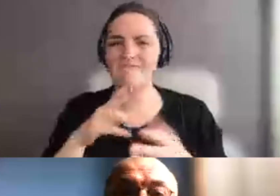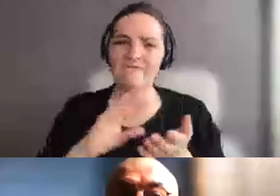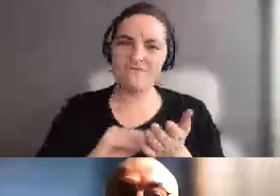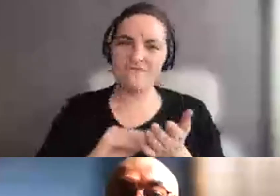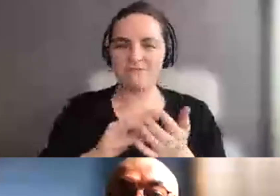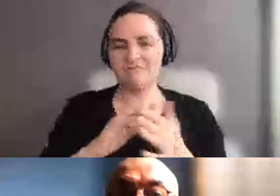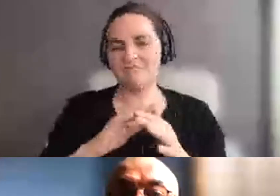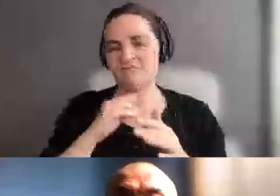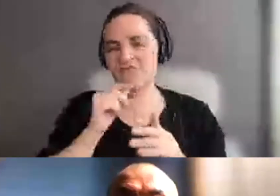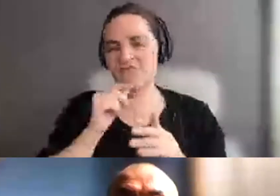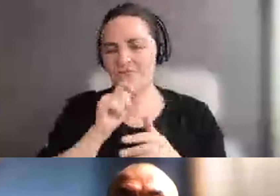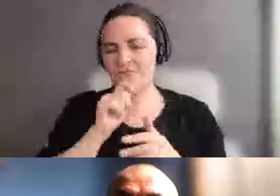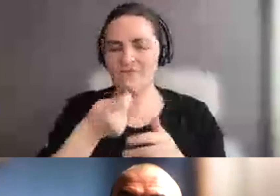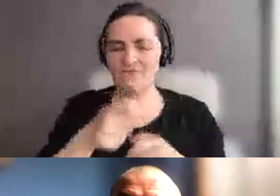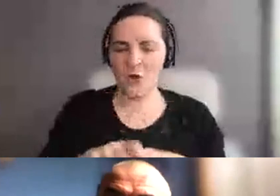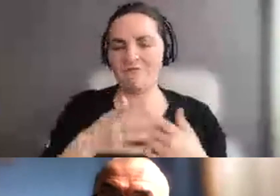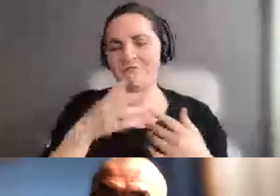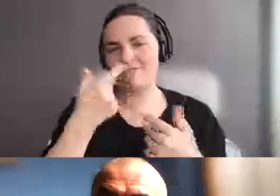We're recording.